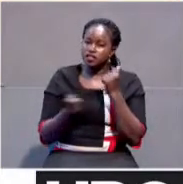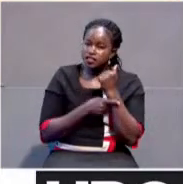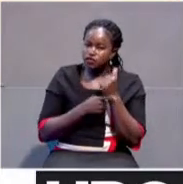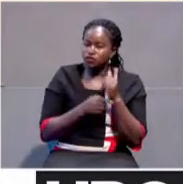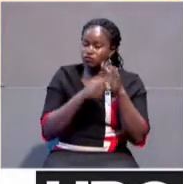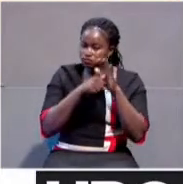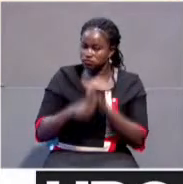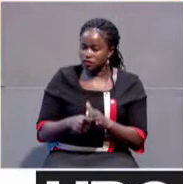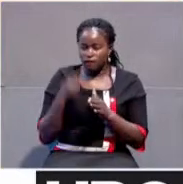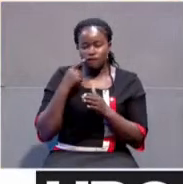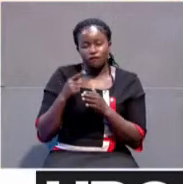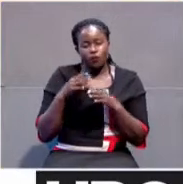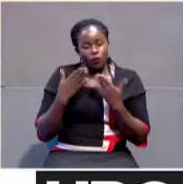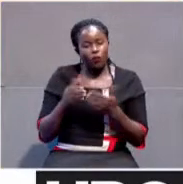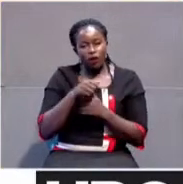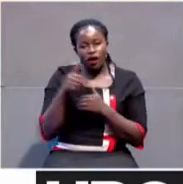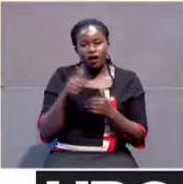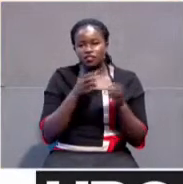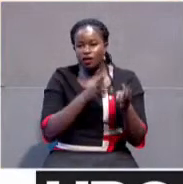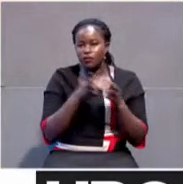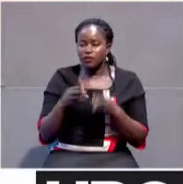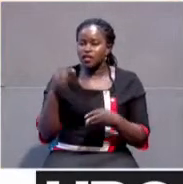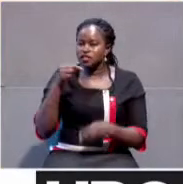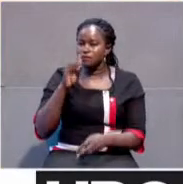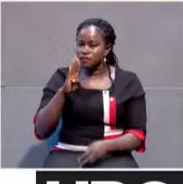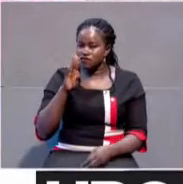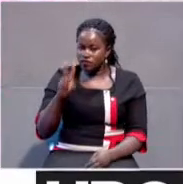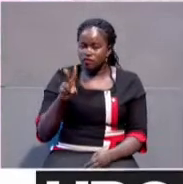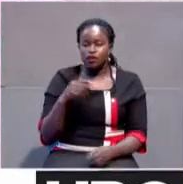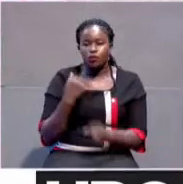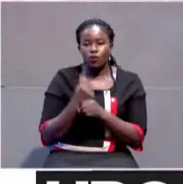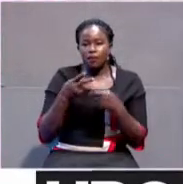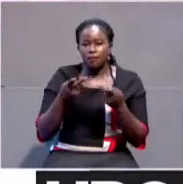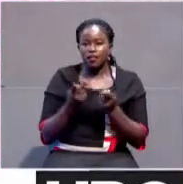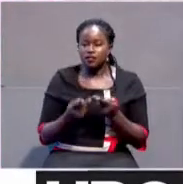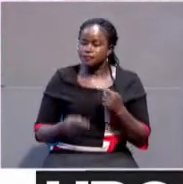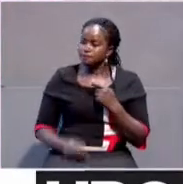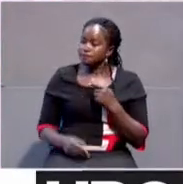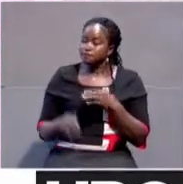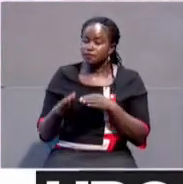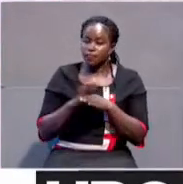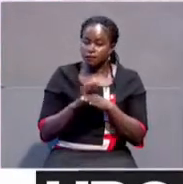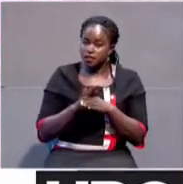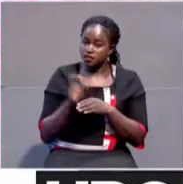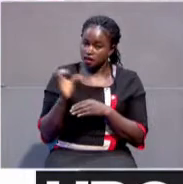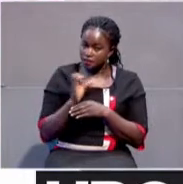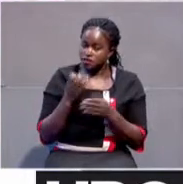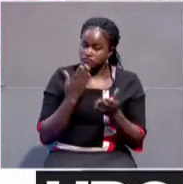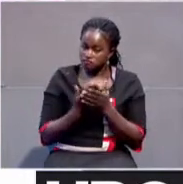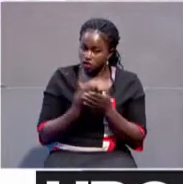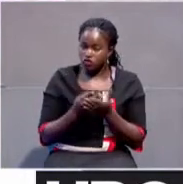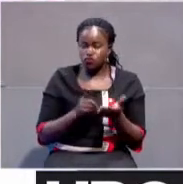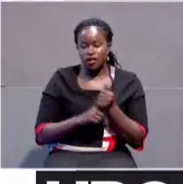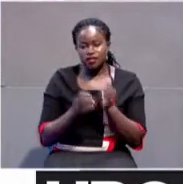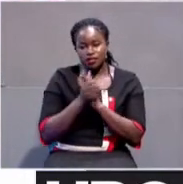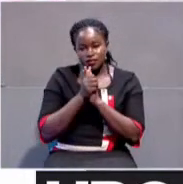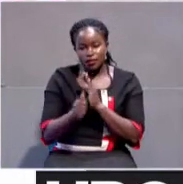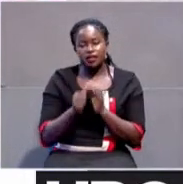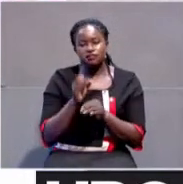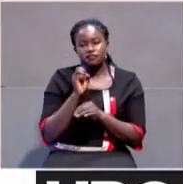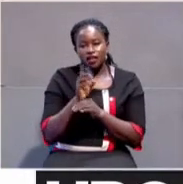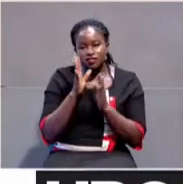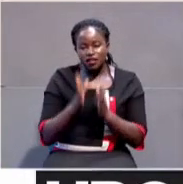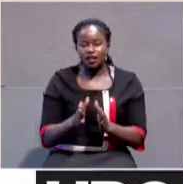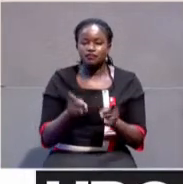harassment or any other forms of gender-based violence in the workplace. Business companies were urged to get expert counselors,